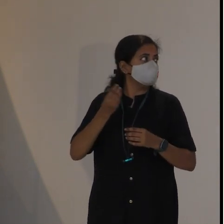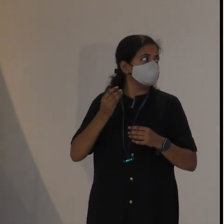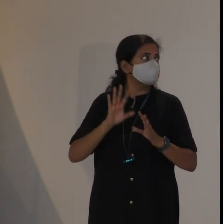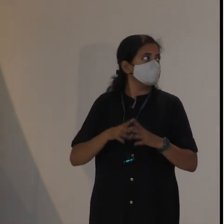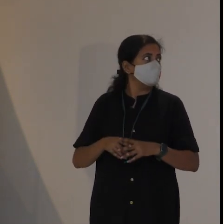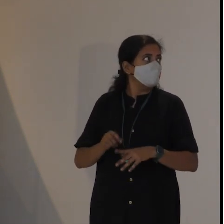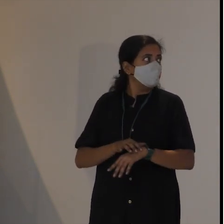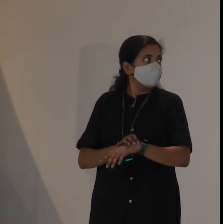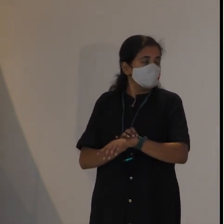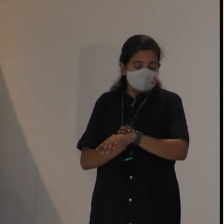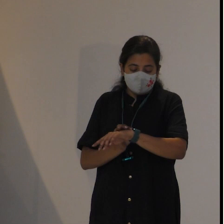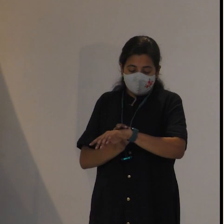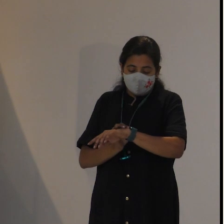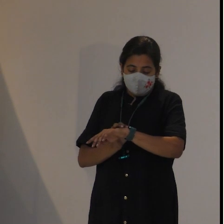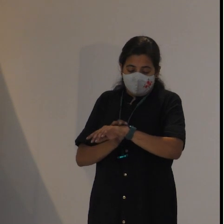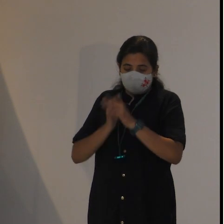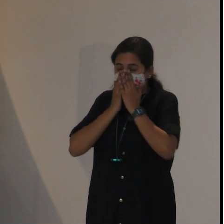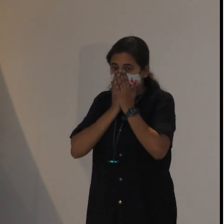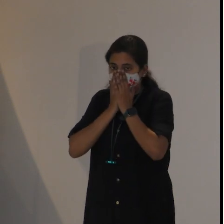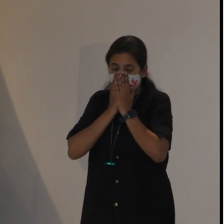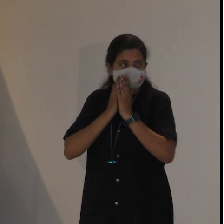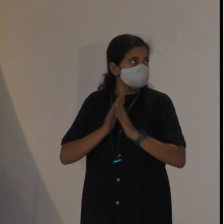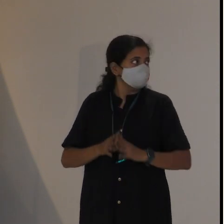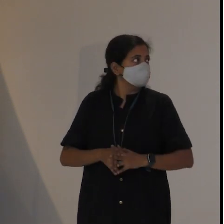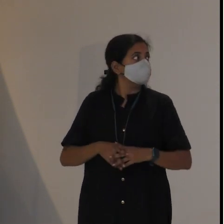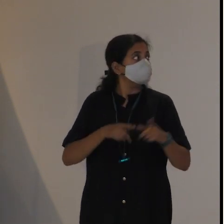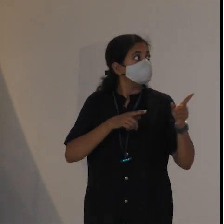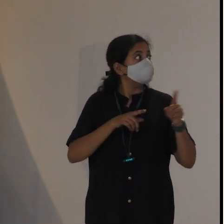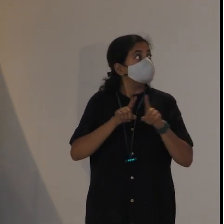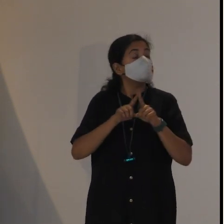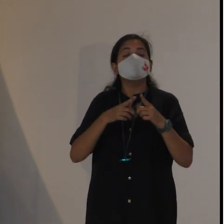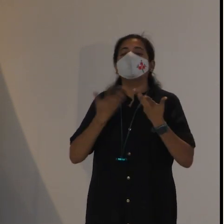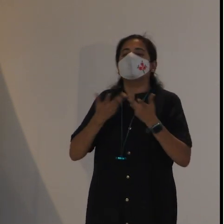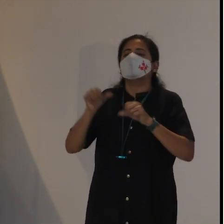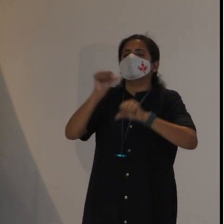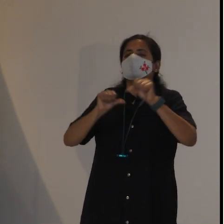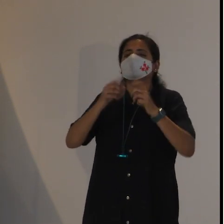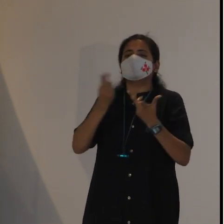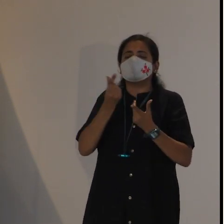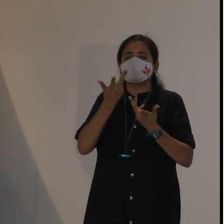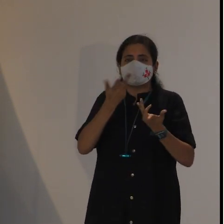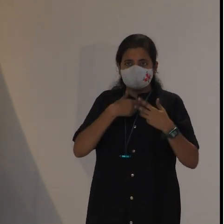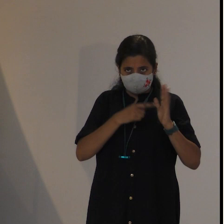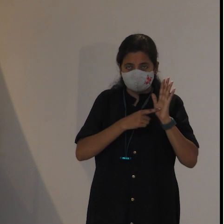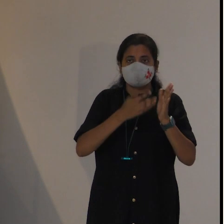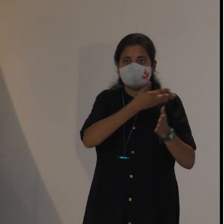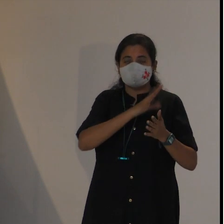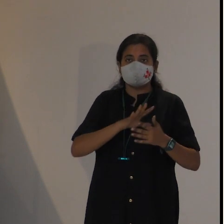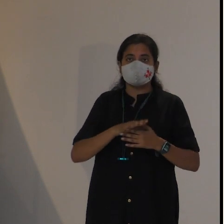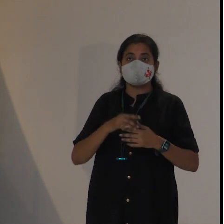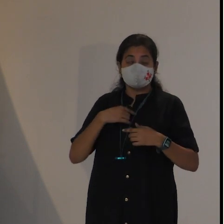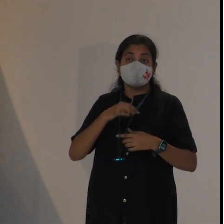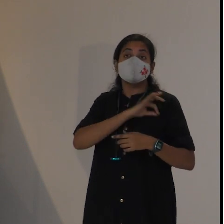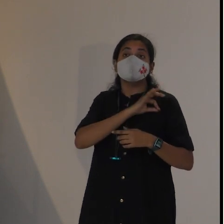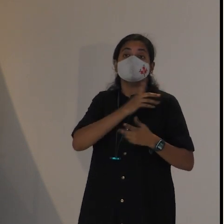well. I just wanted to take a moment to talk about our process. There's one very fascinating thing that happens here. So I